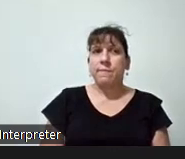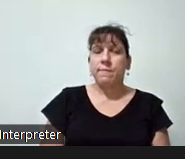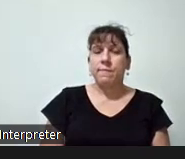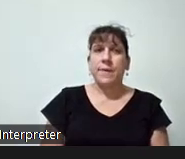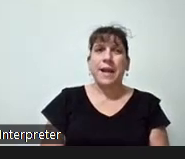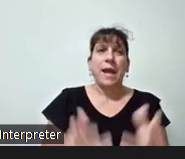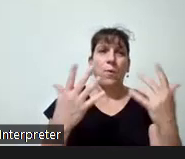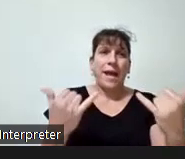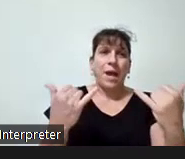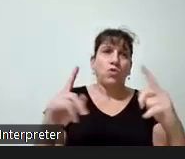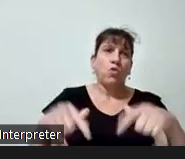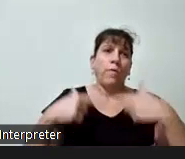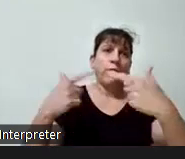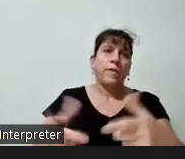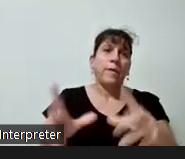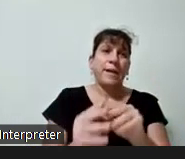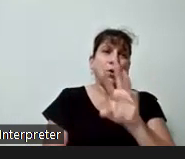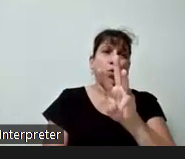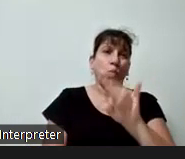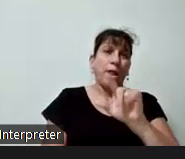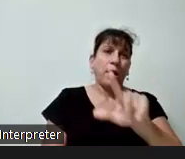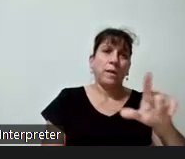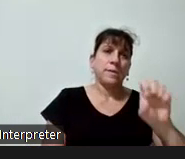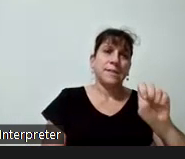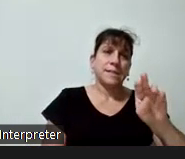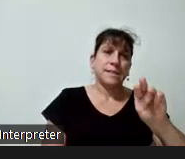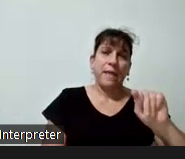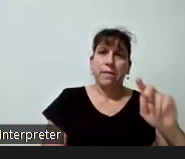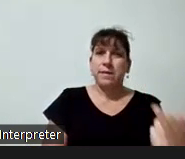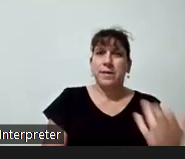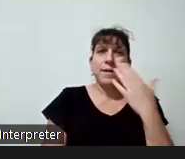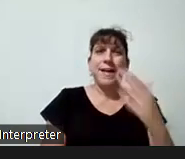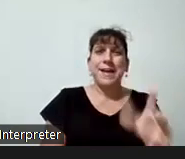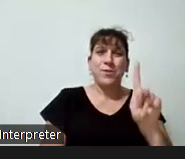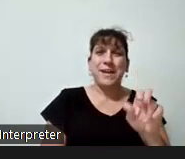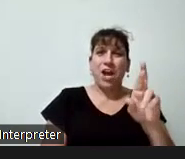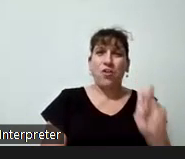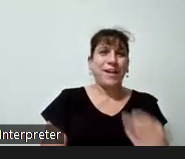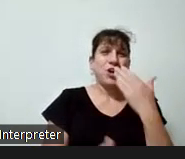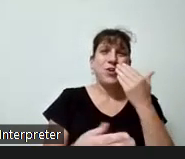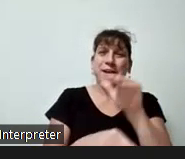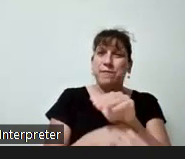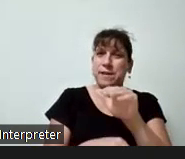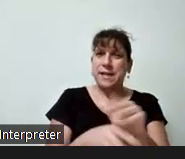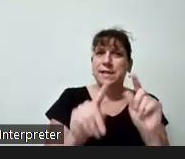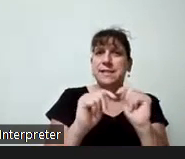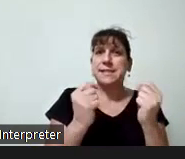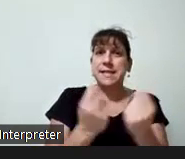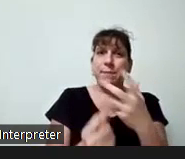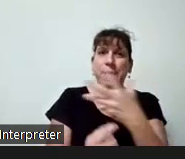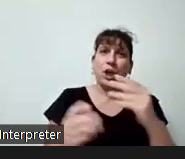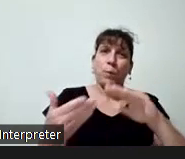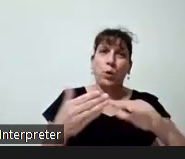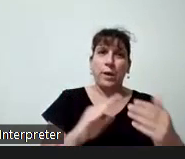I will now turn the meeting over to Will Smith. Thank you, Karen, and good evening, team and